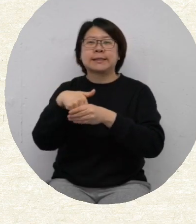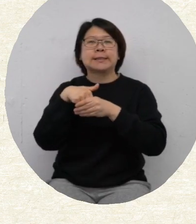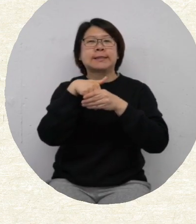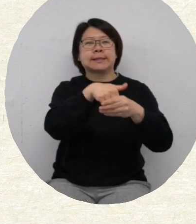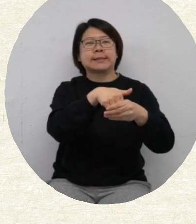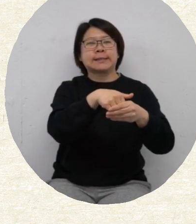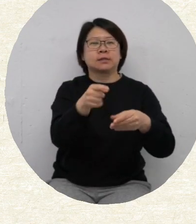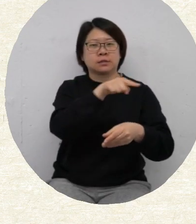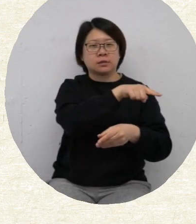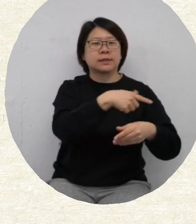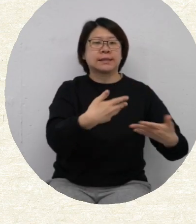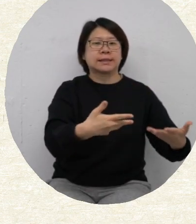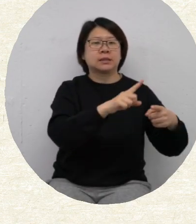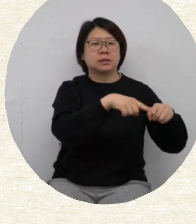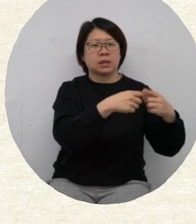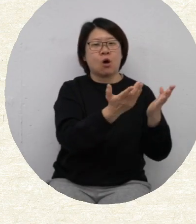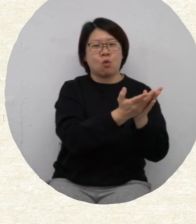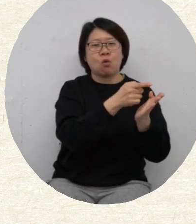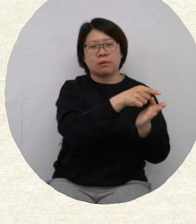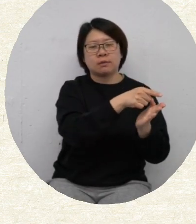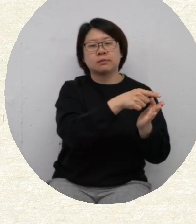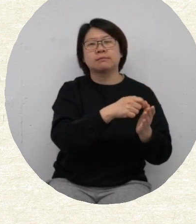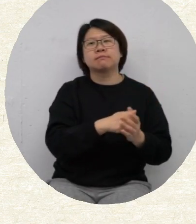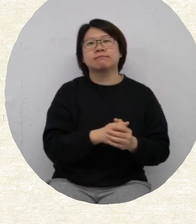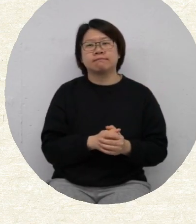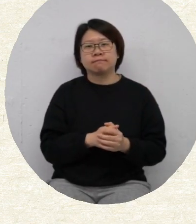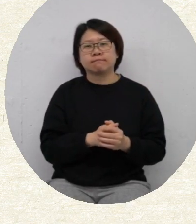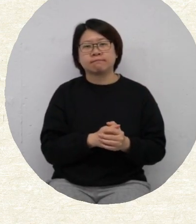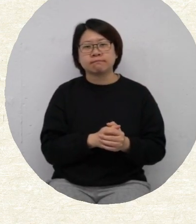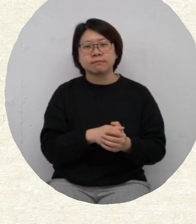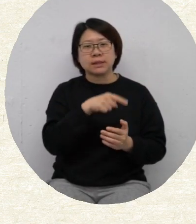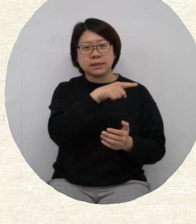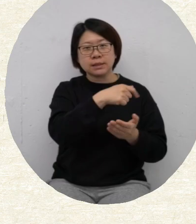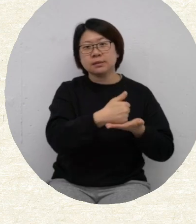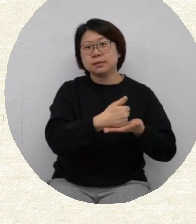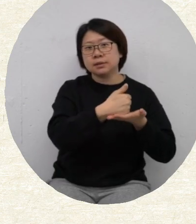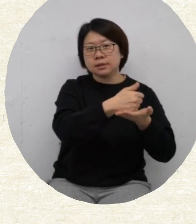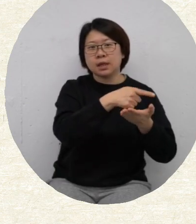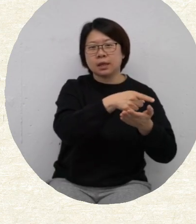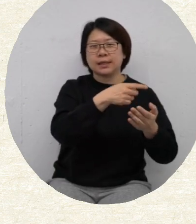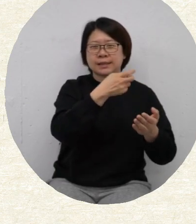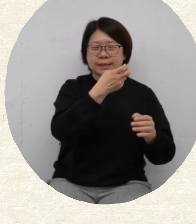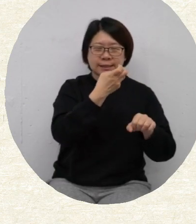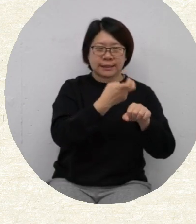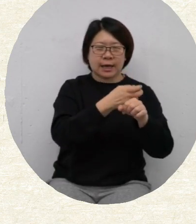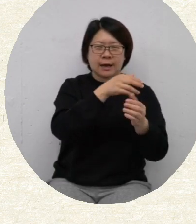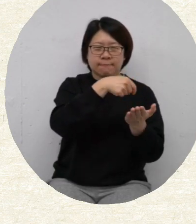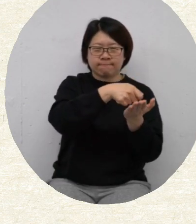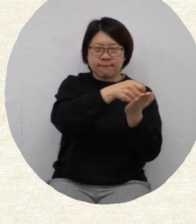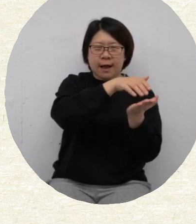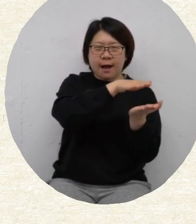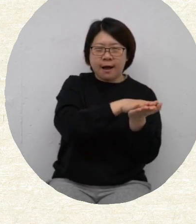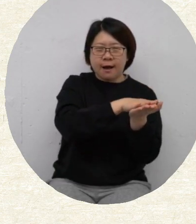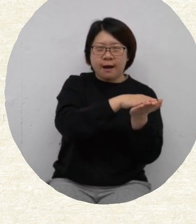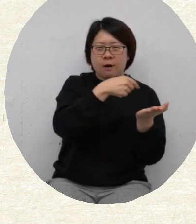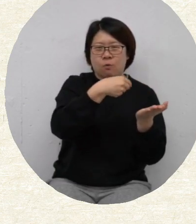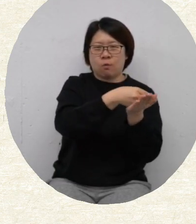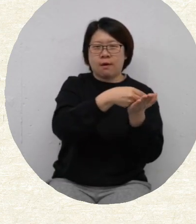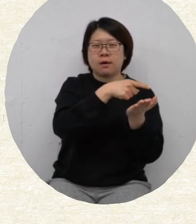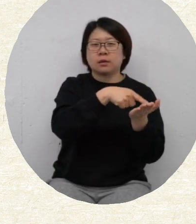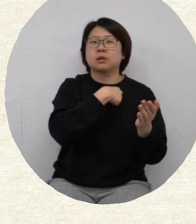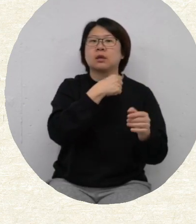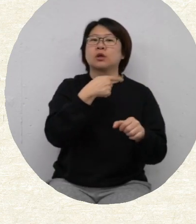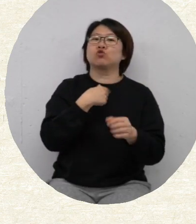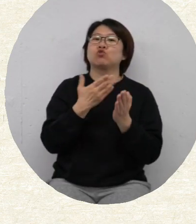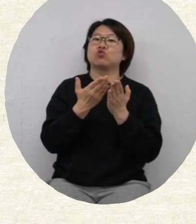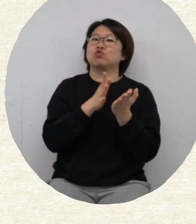Okay. And then I applied for my current job they were looking for a lithographer, and